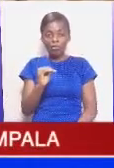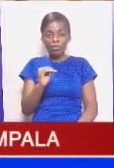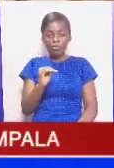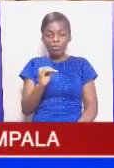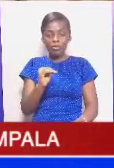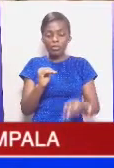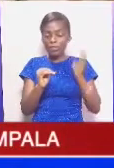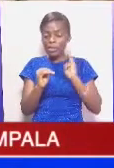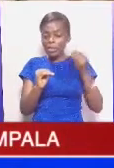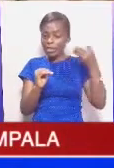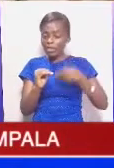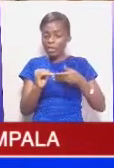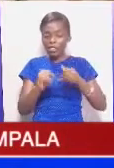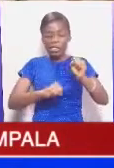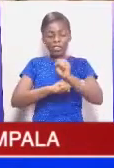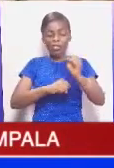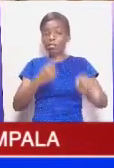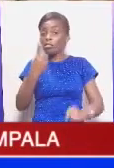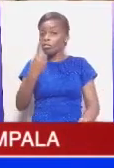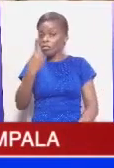badoona 11